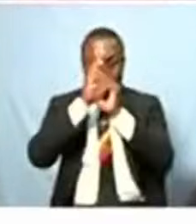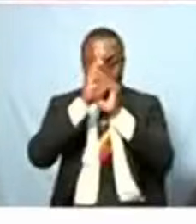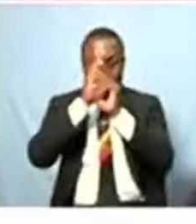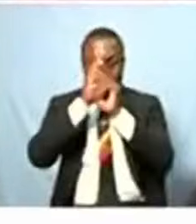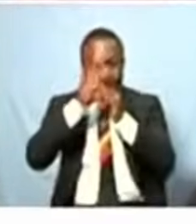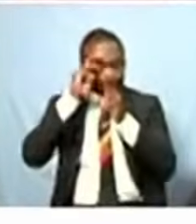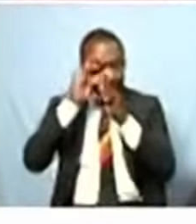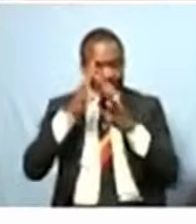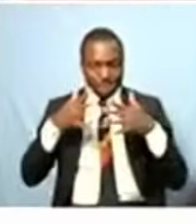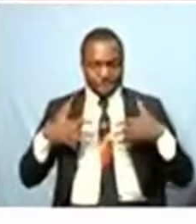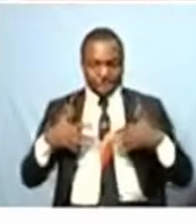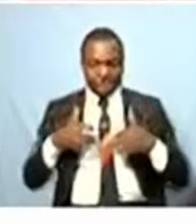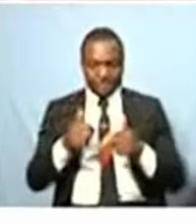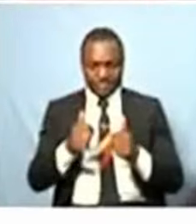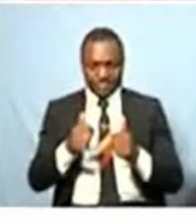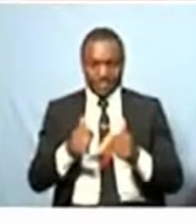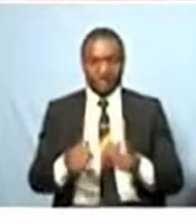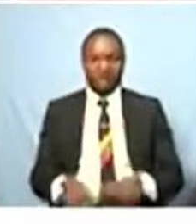Honorable Minister of Health.